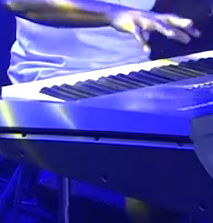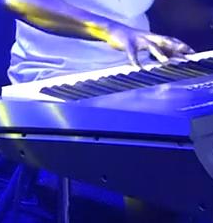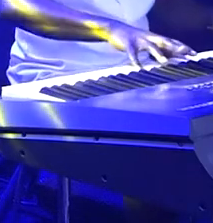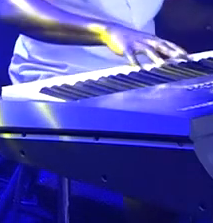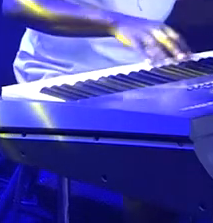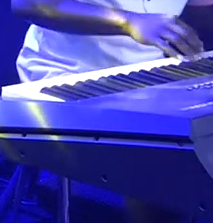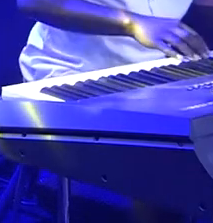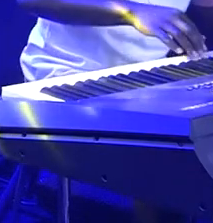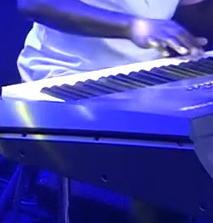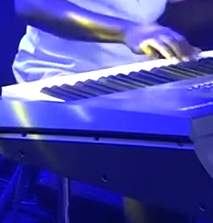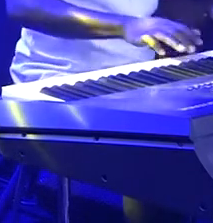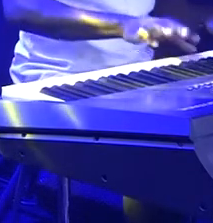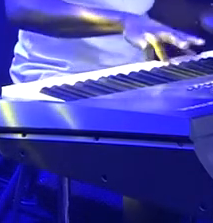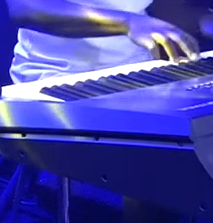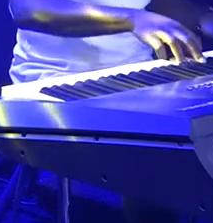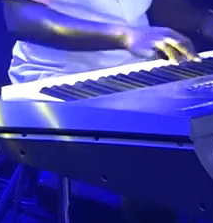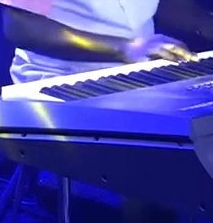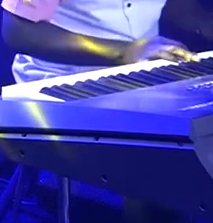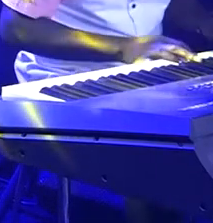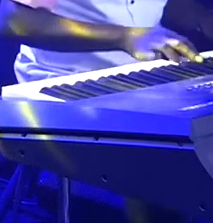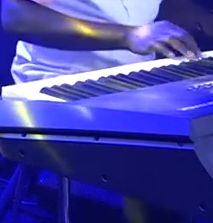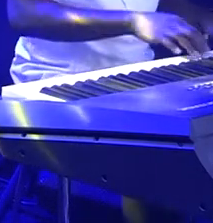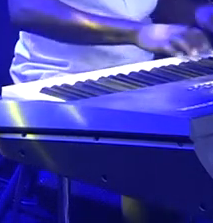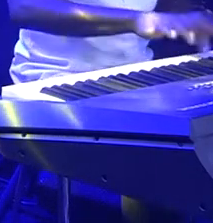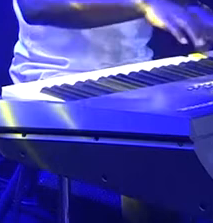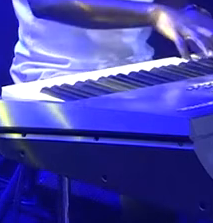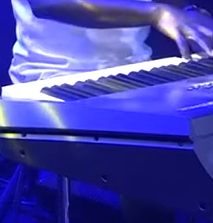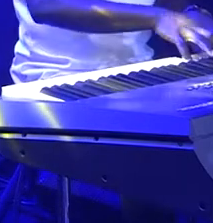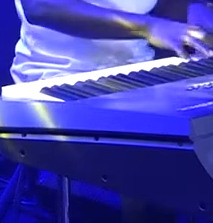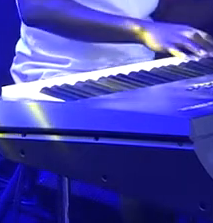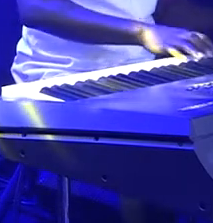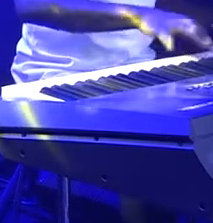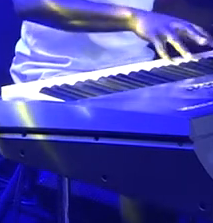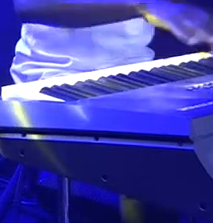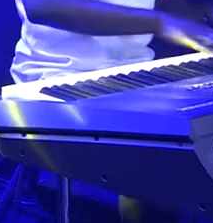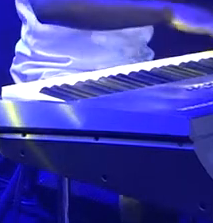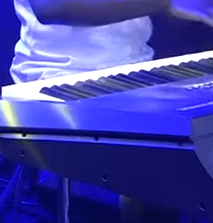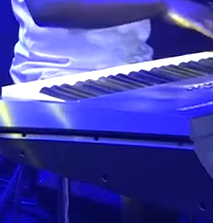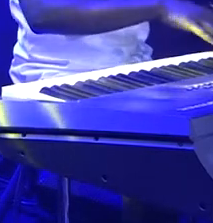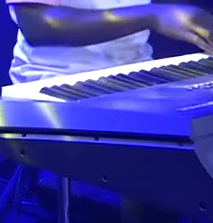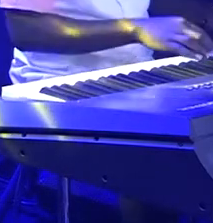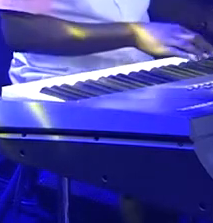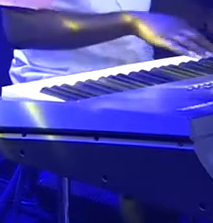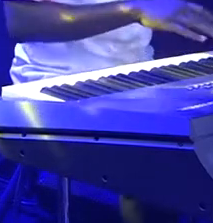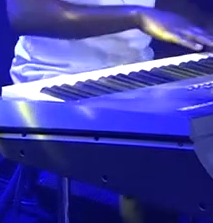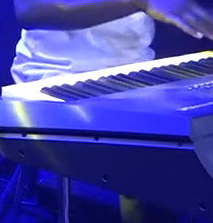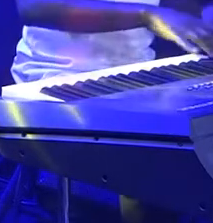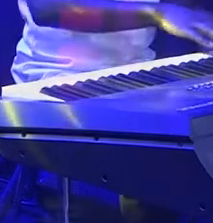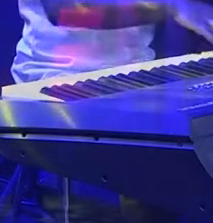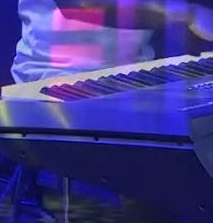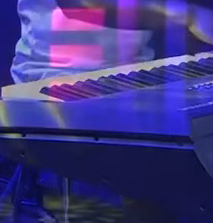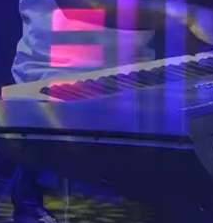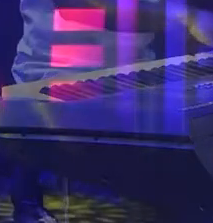Abide under his anointing. His presence. His